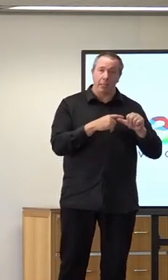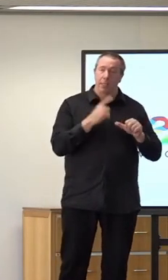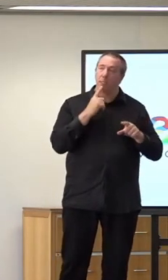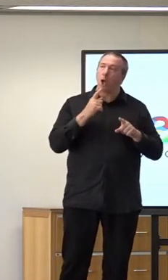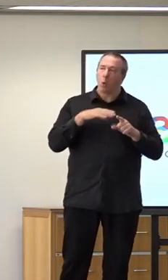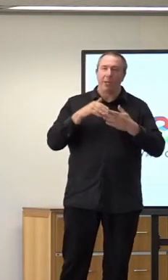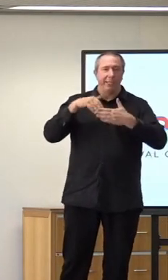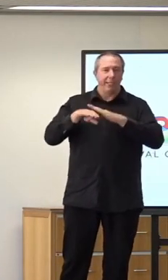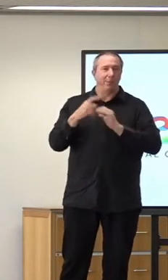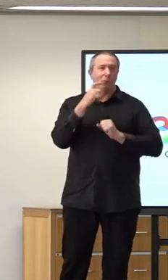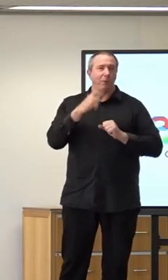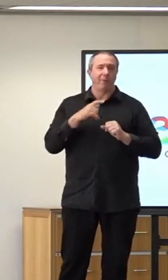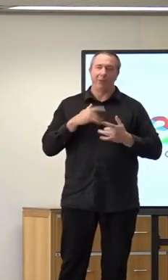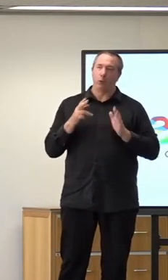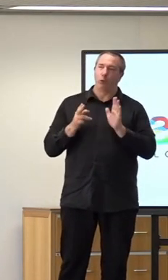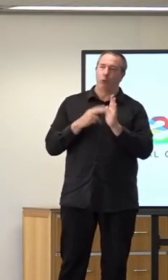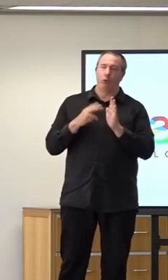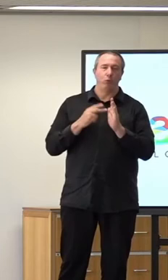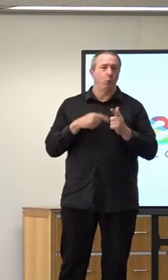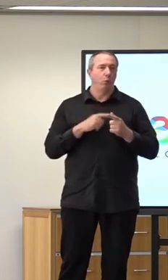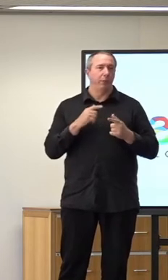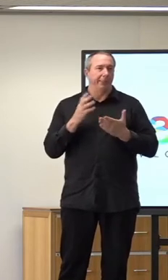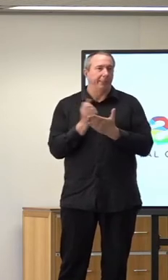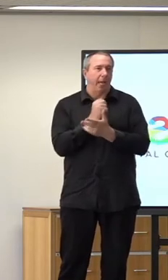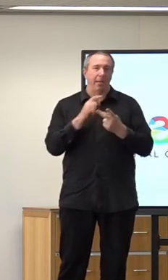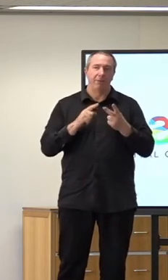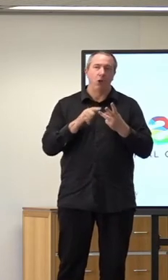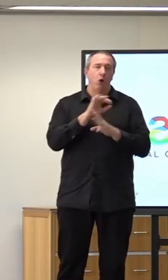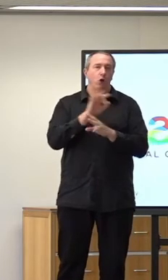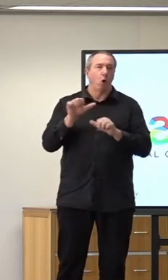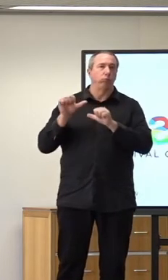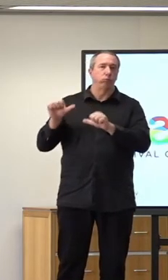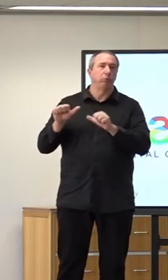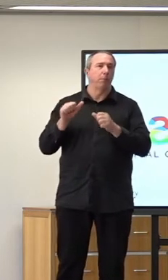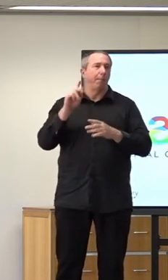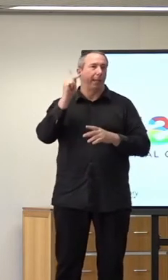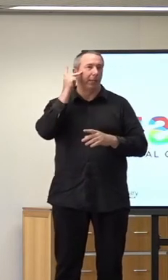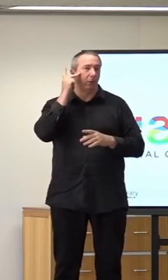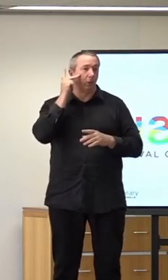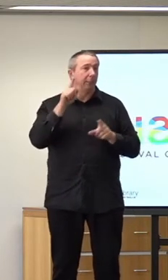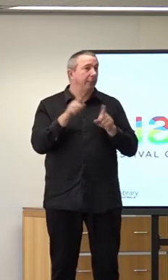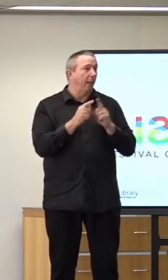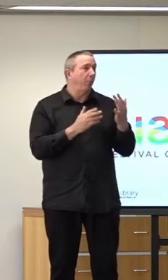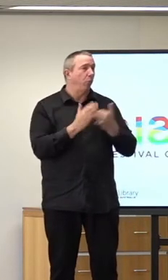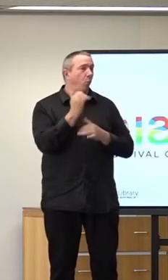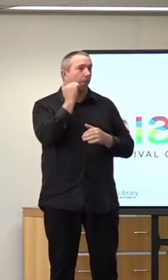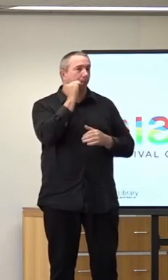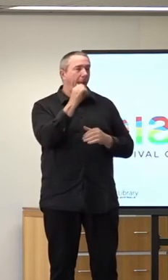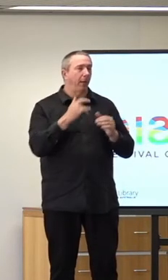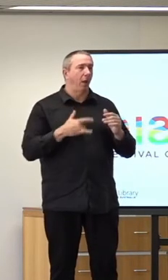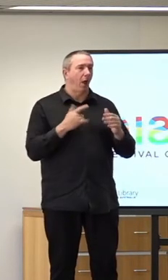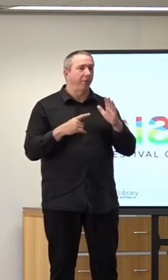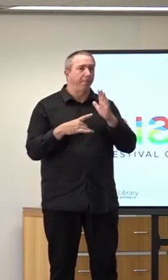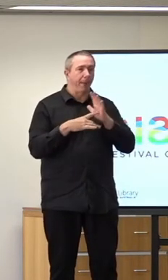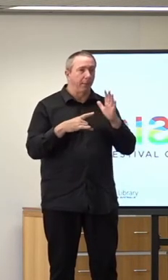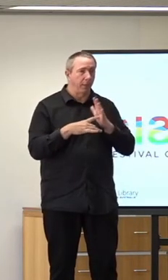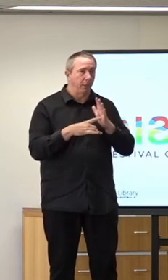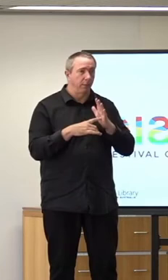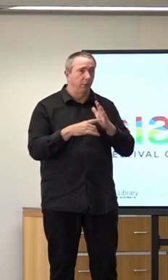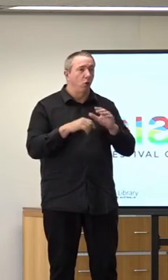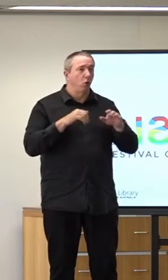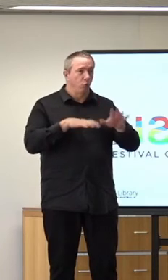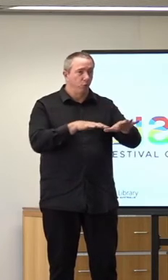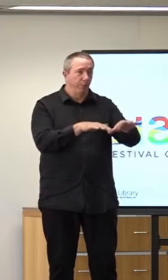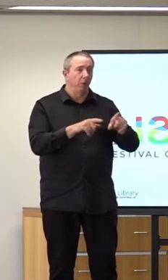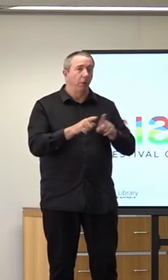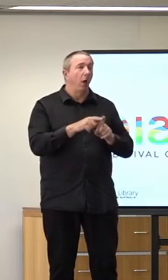safe and very neutral and very non-political. And during the Black Lives Matter movement, there were institutions that really kind of pursued